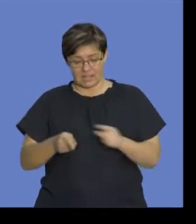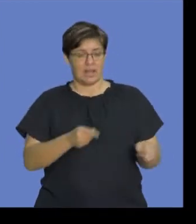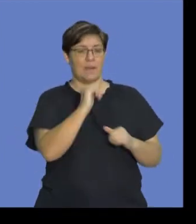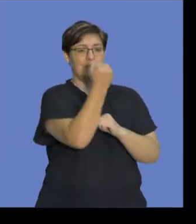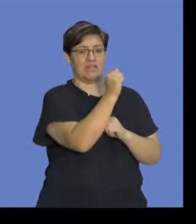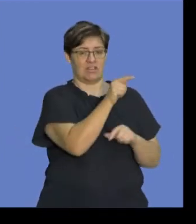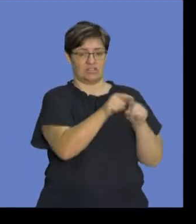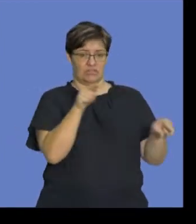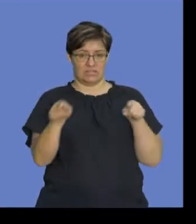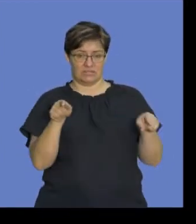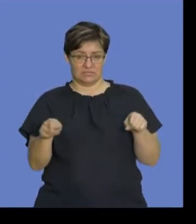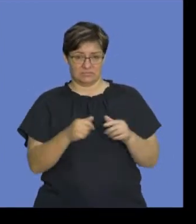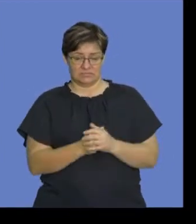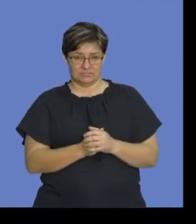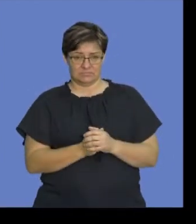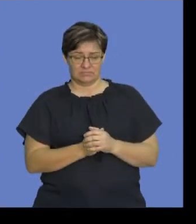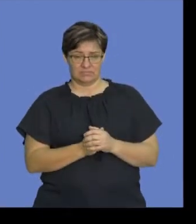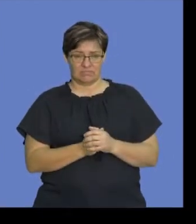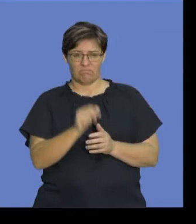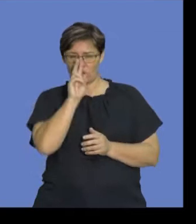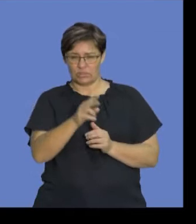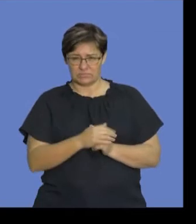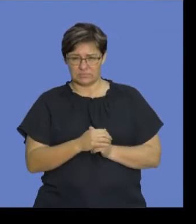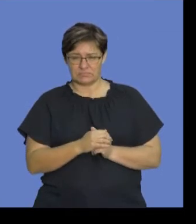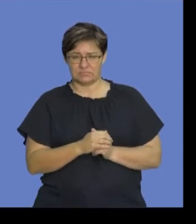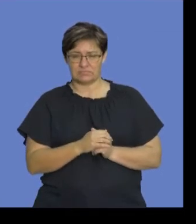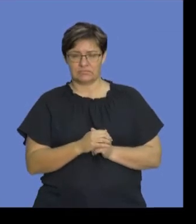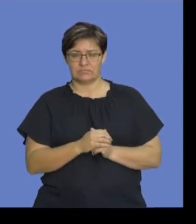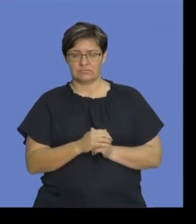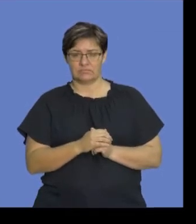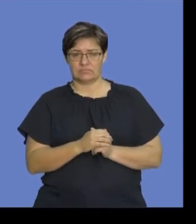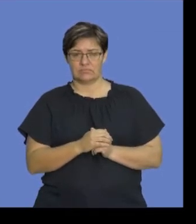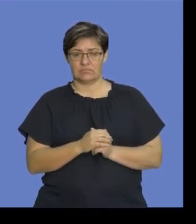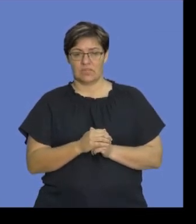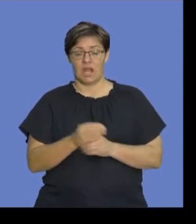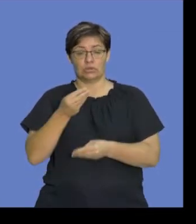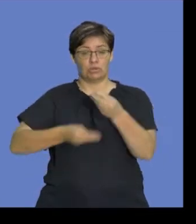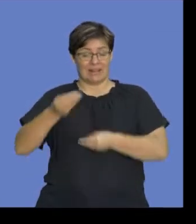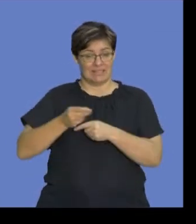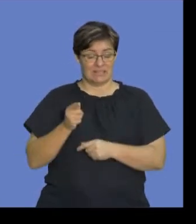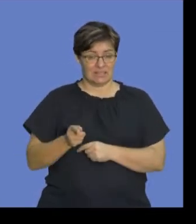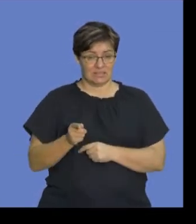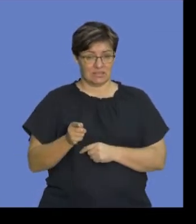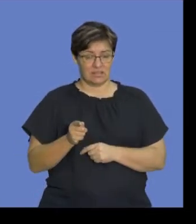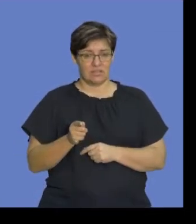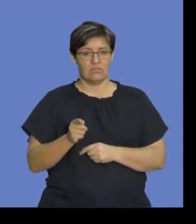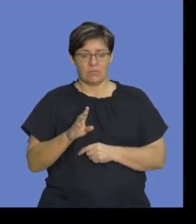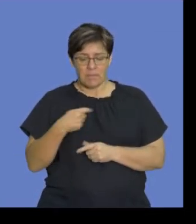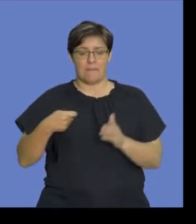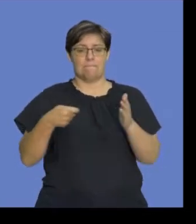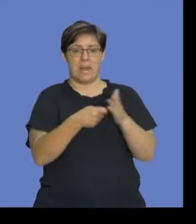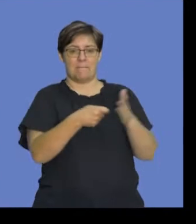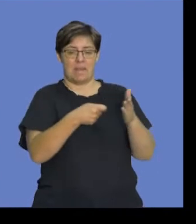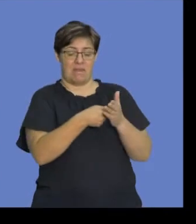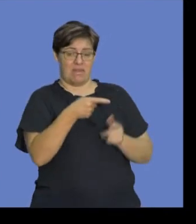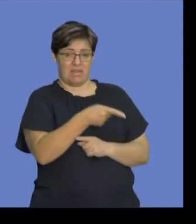manufacturing enterprise. In other words, look at this here. Your trading enterprise, you buy